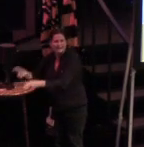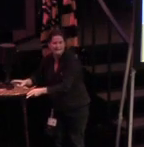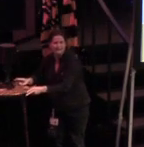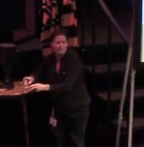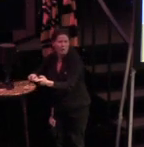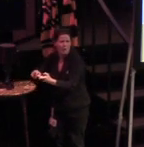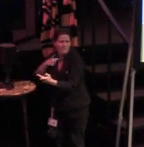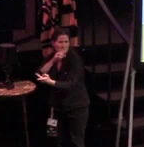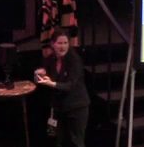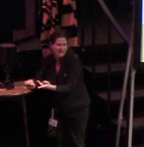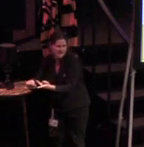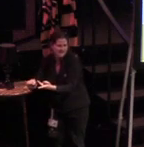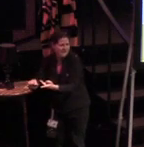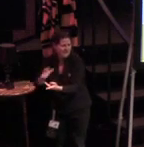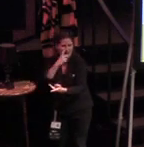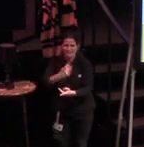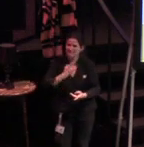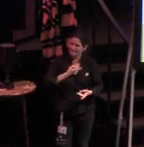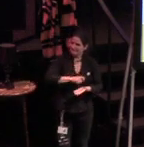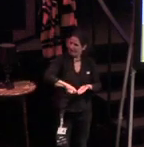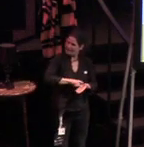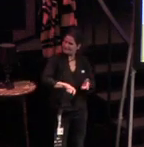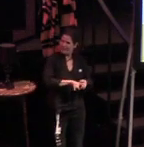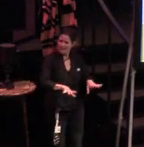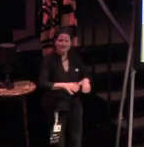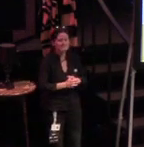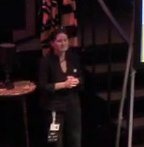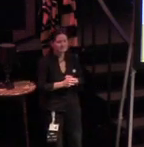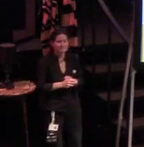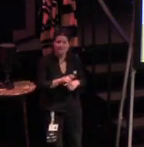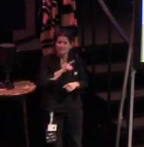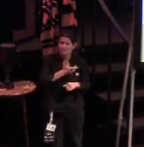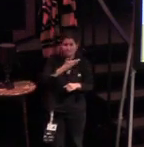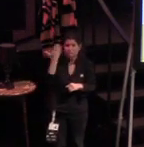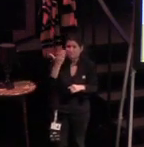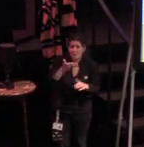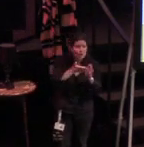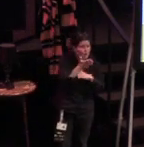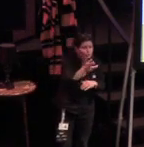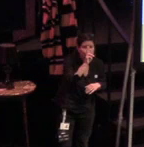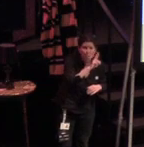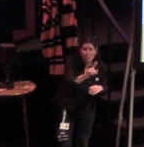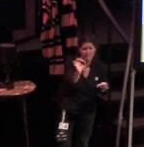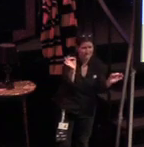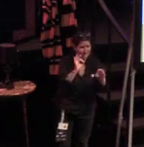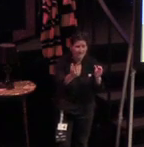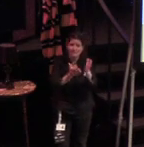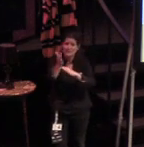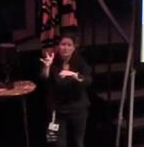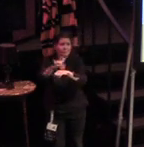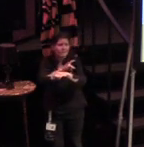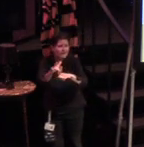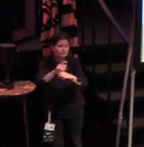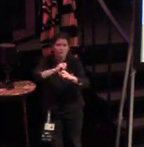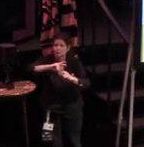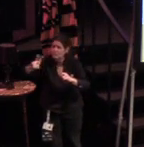it's real like panty drop moment cuz until at that point I like I said you go to schools I didn't do the school trips to theater I didn't you know it wasn't part of my family culture